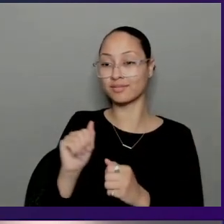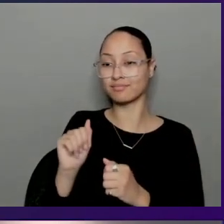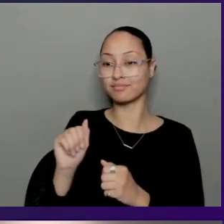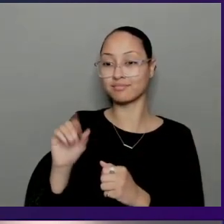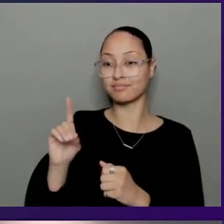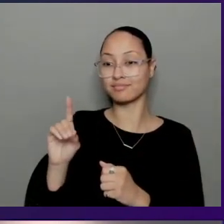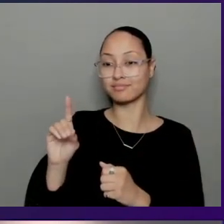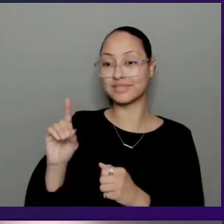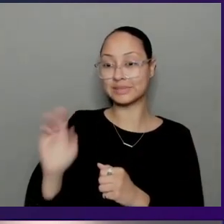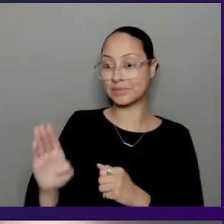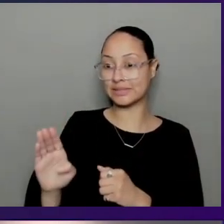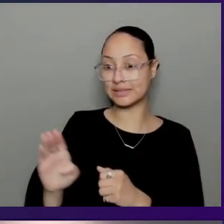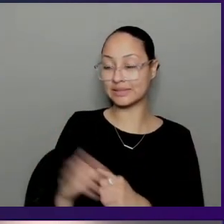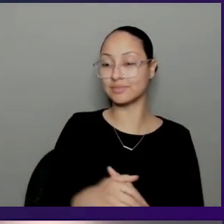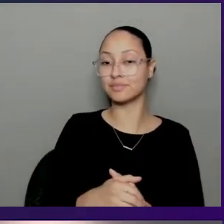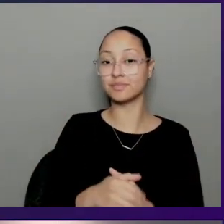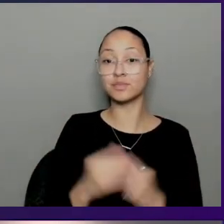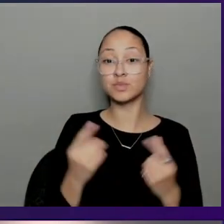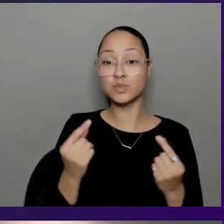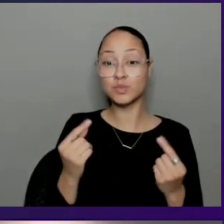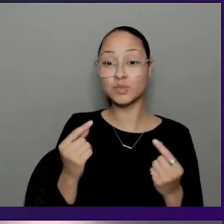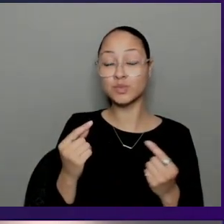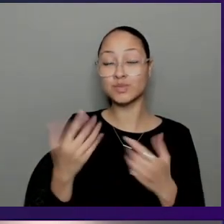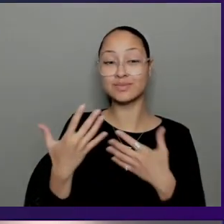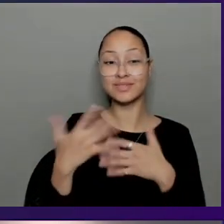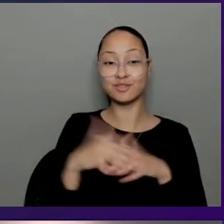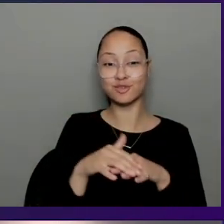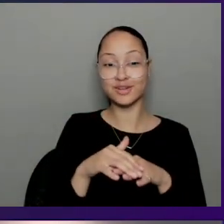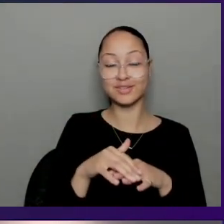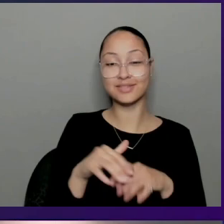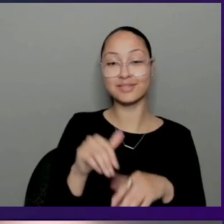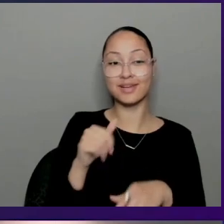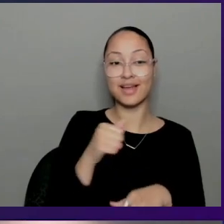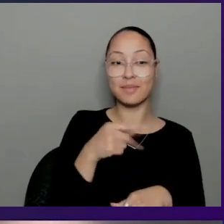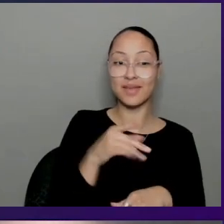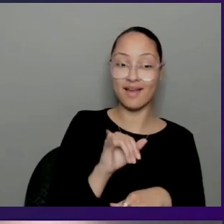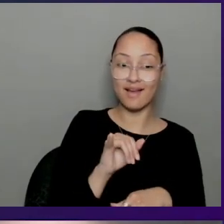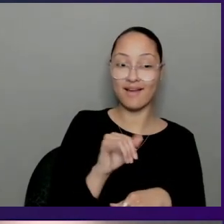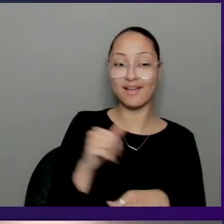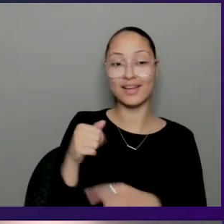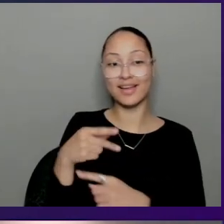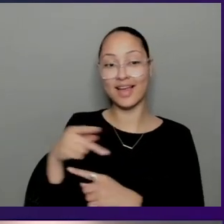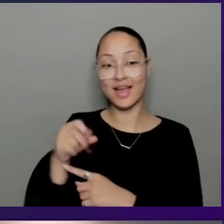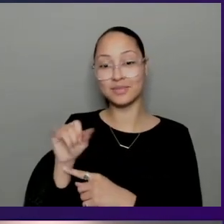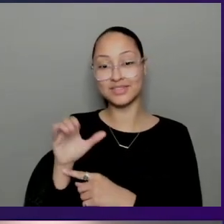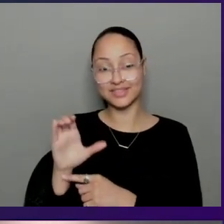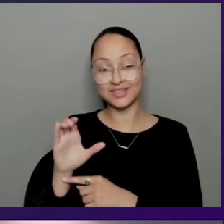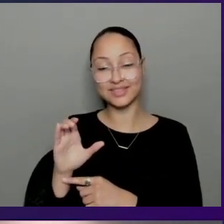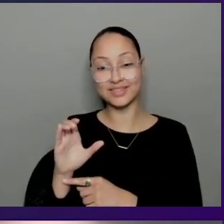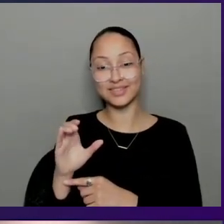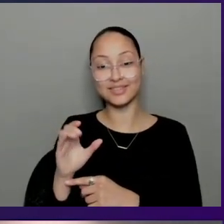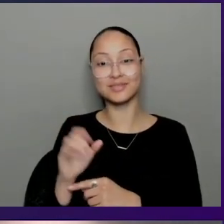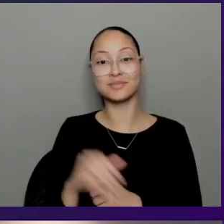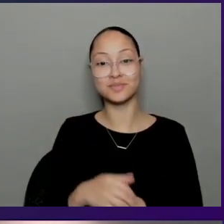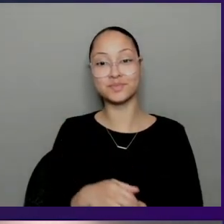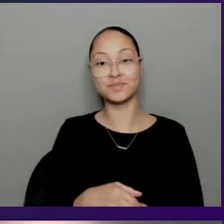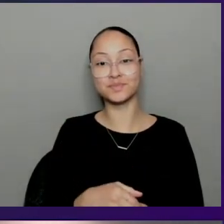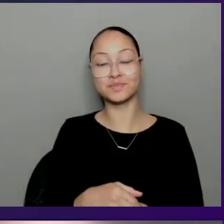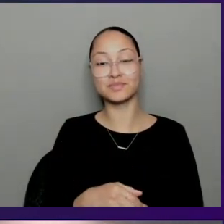you the integration with the API provided by AWS AppSync, leveraging GraphQL operations such as